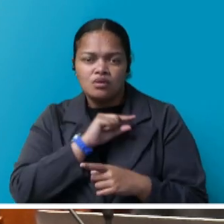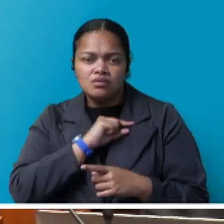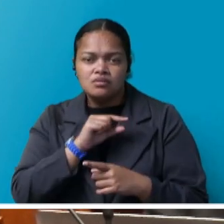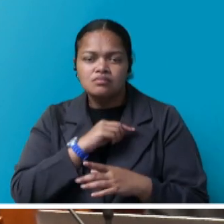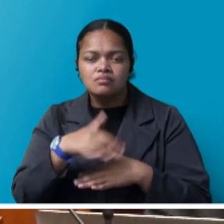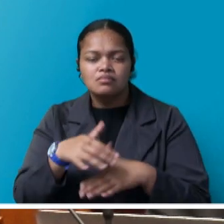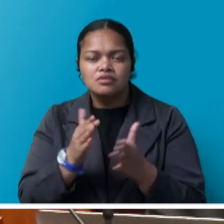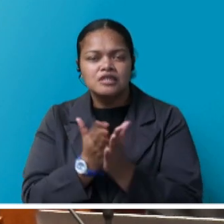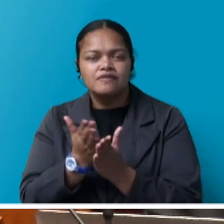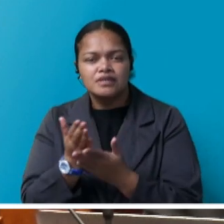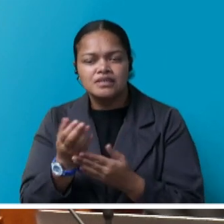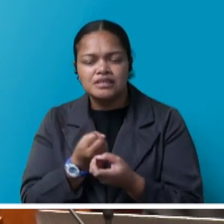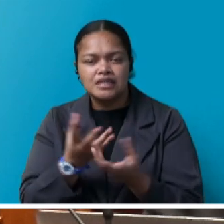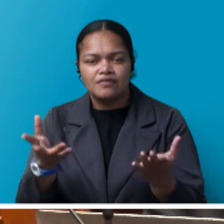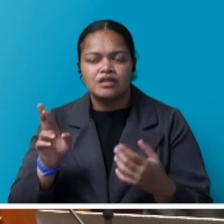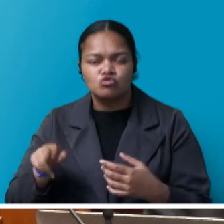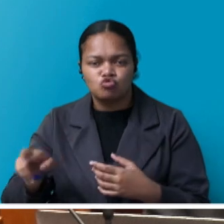delivery in the rural areas.